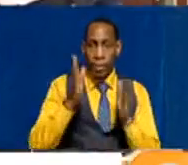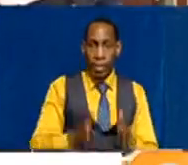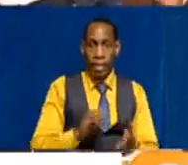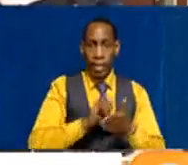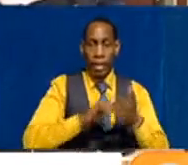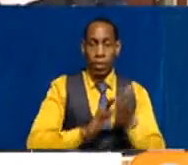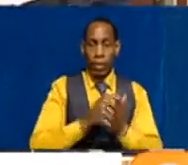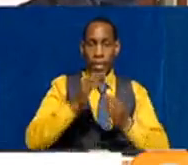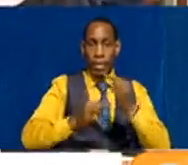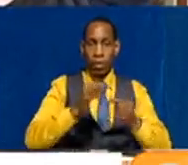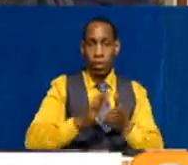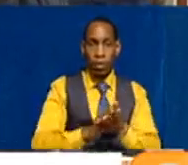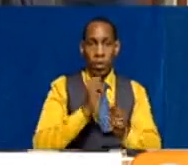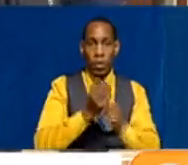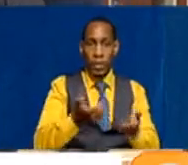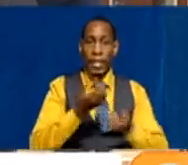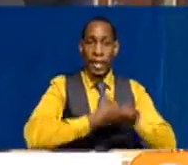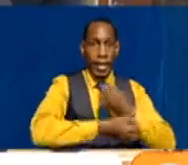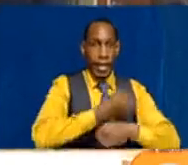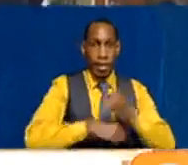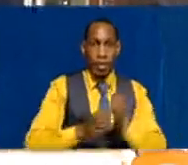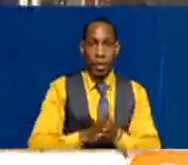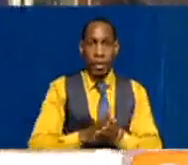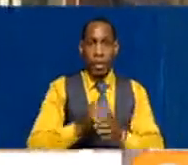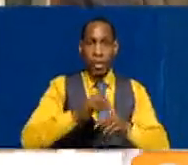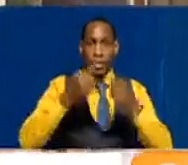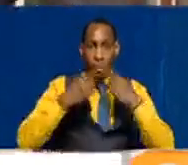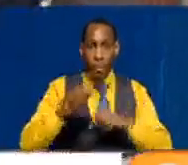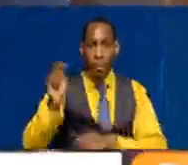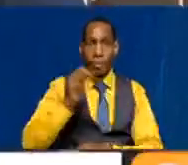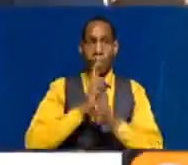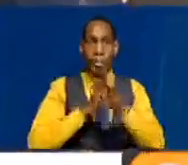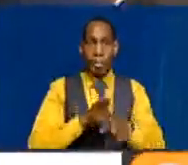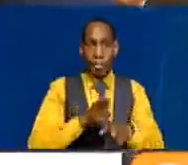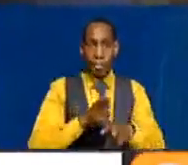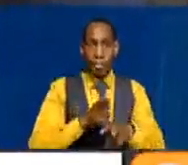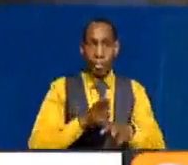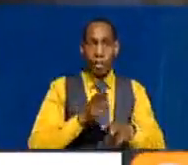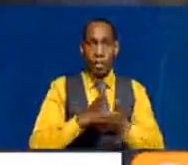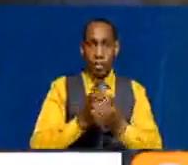that it will continue to take necessary measures as the declaration of the presidential results